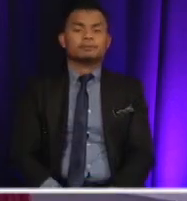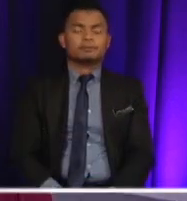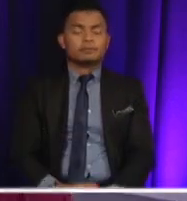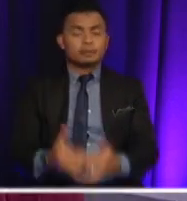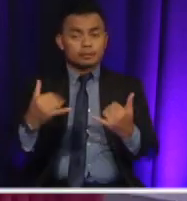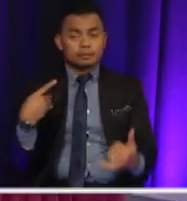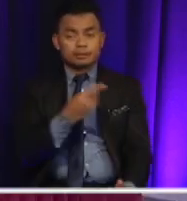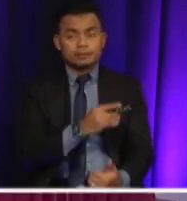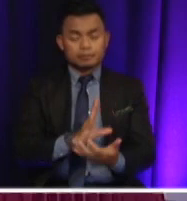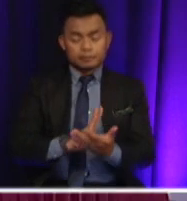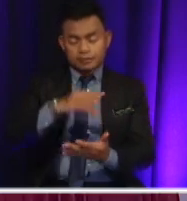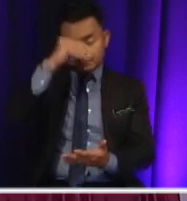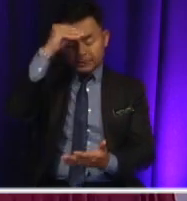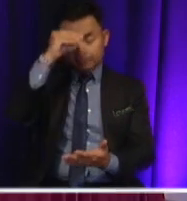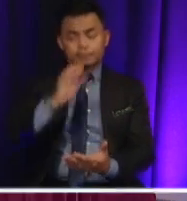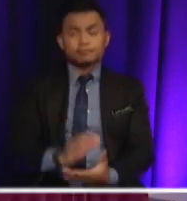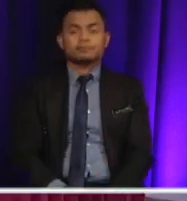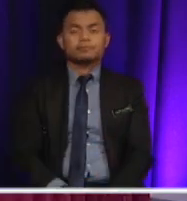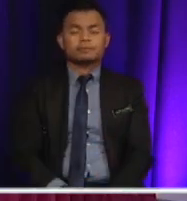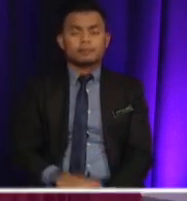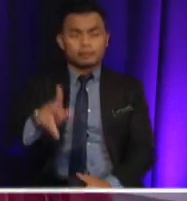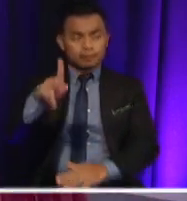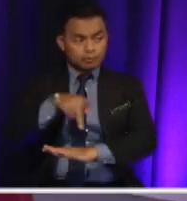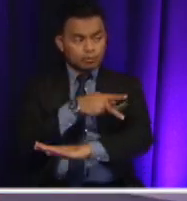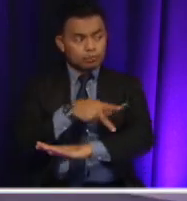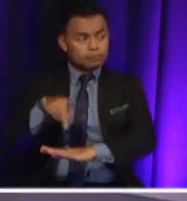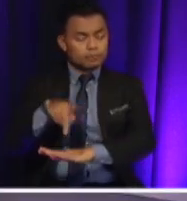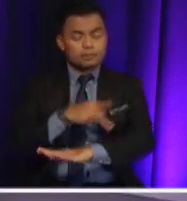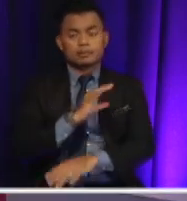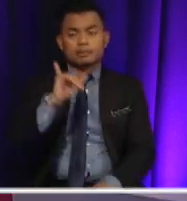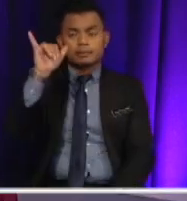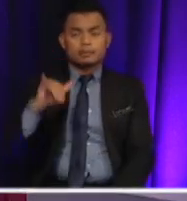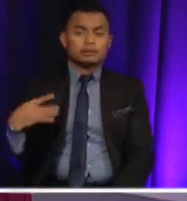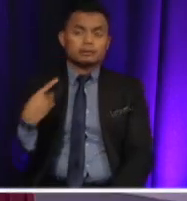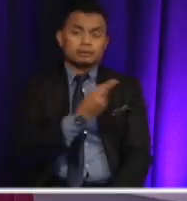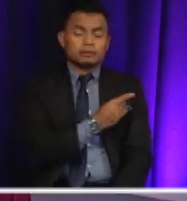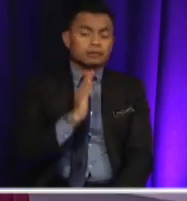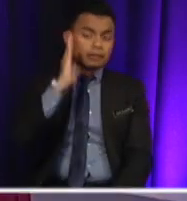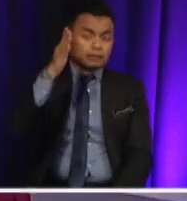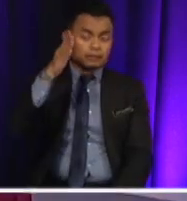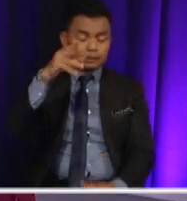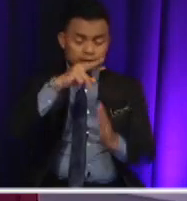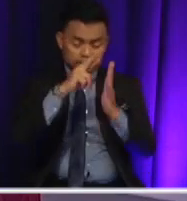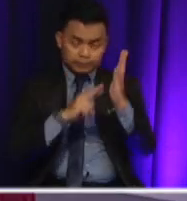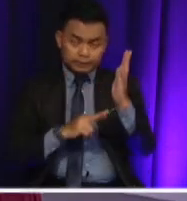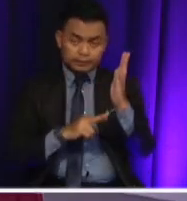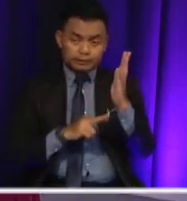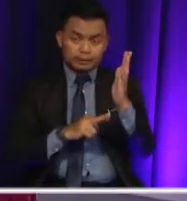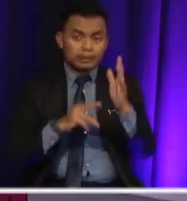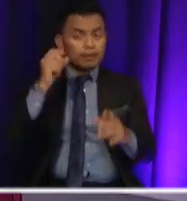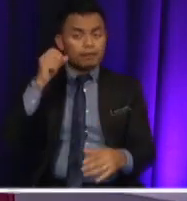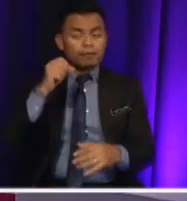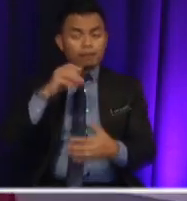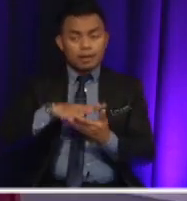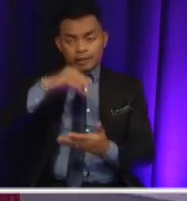the lesson, okay? So this is the poem that we are going to read, learn and recite at the end of the